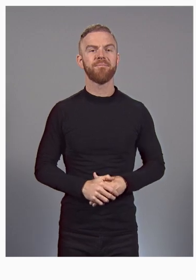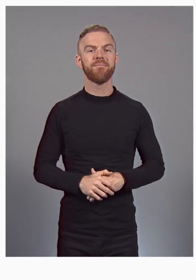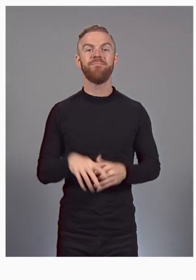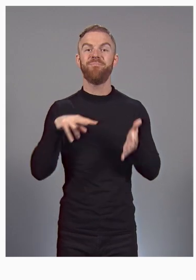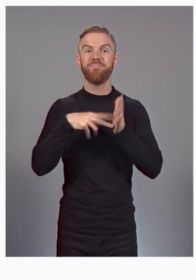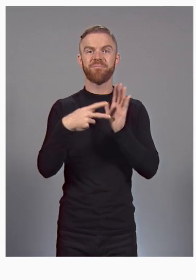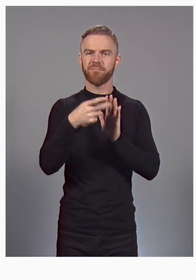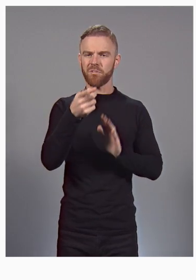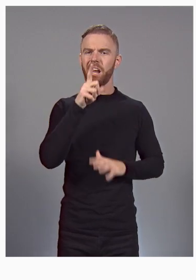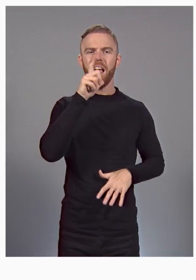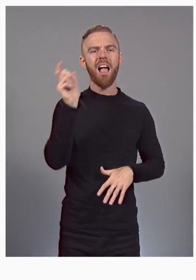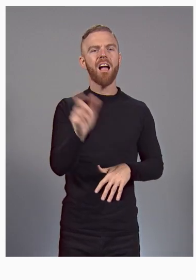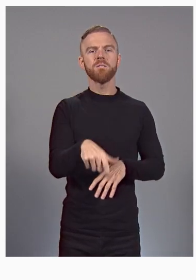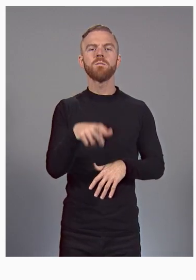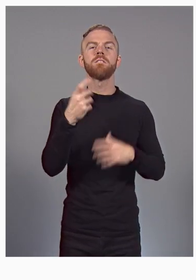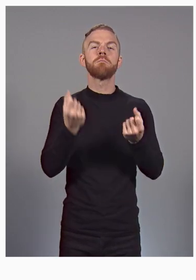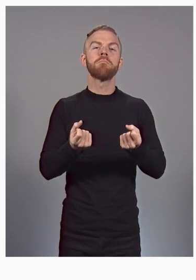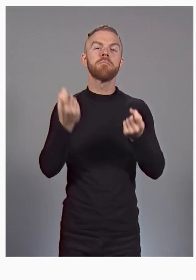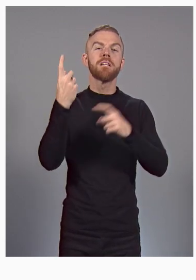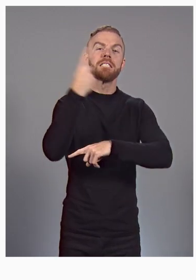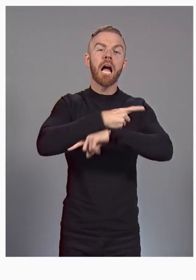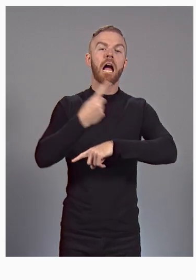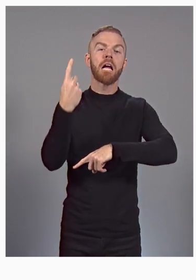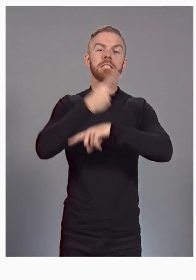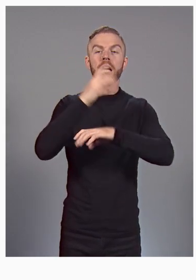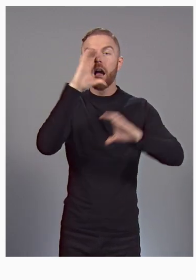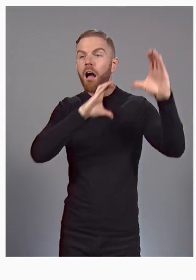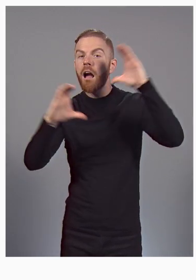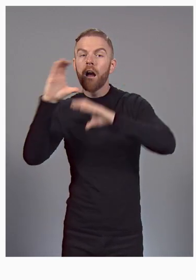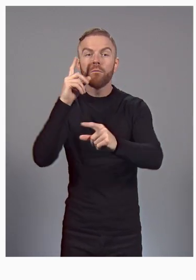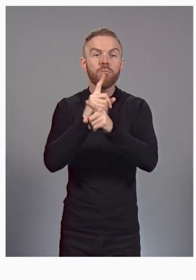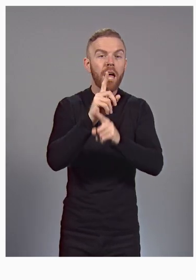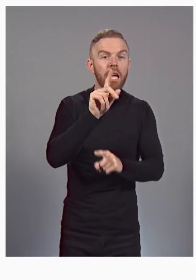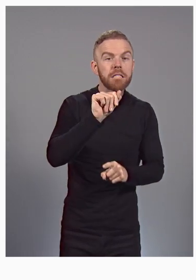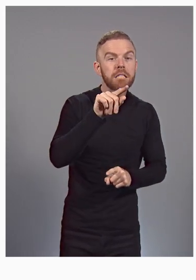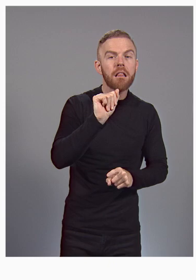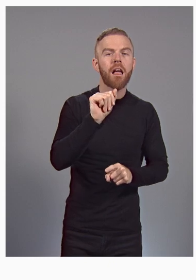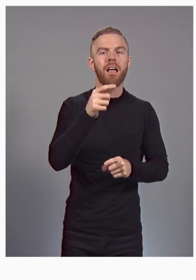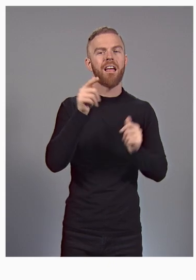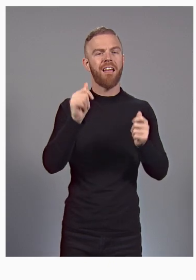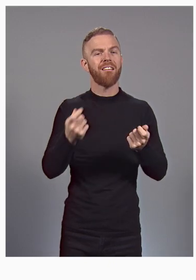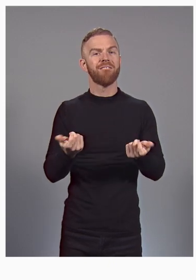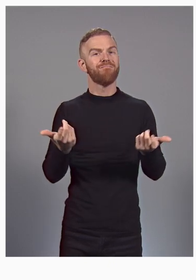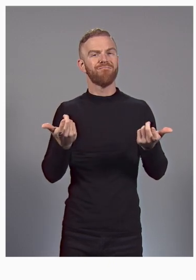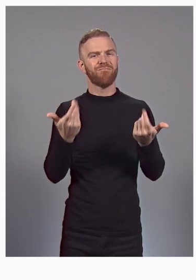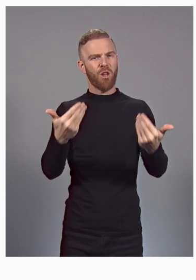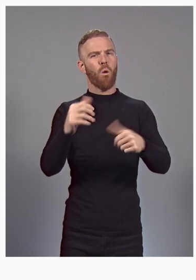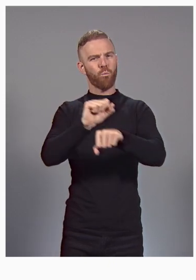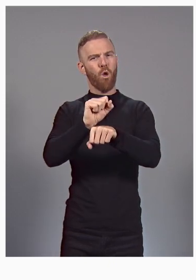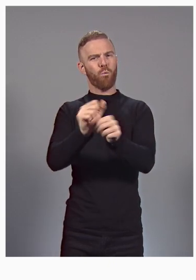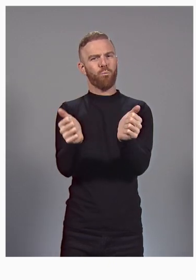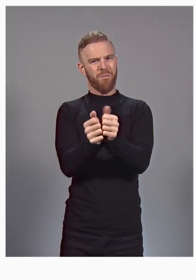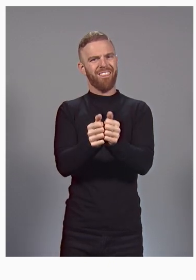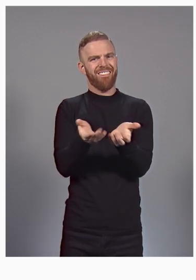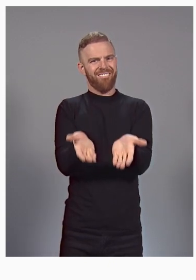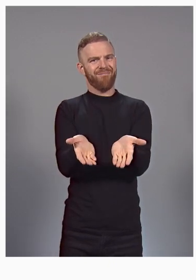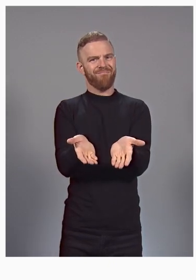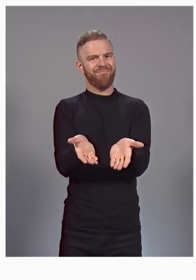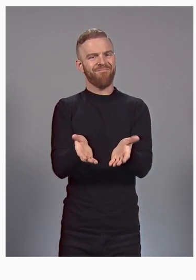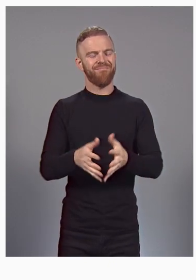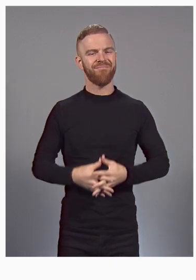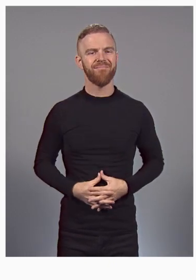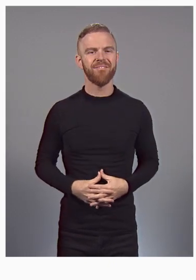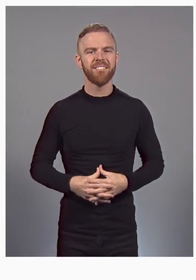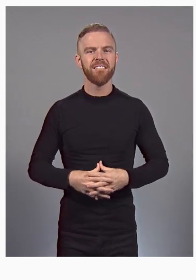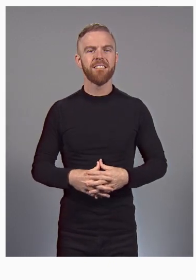no longer need to spend days looking for the right data, and instead can spend time working with it.